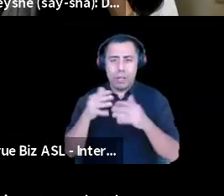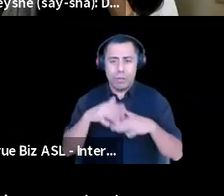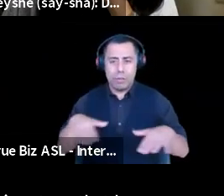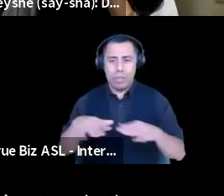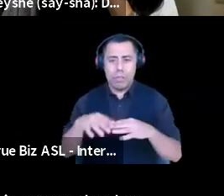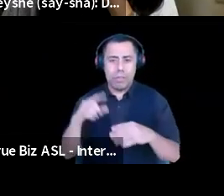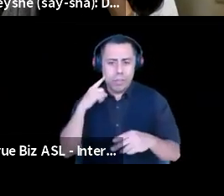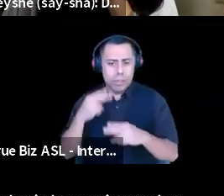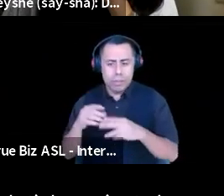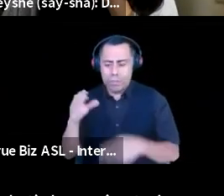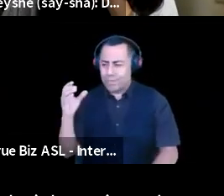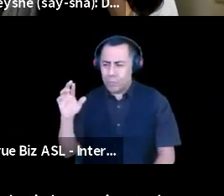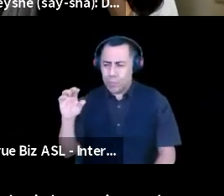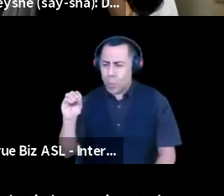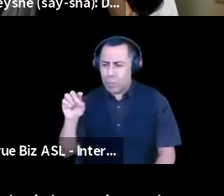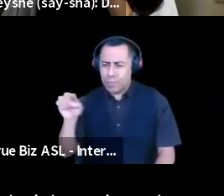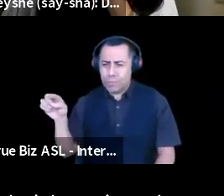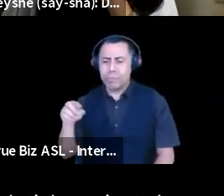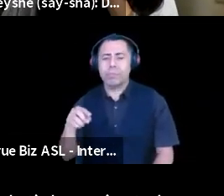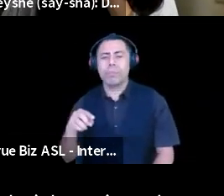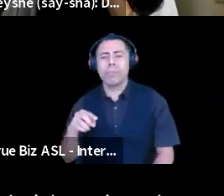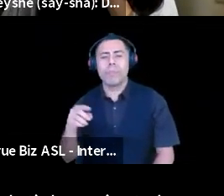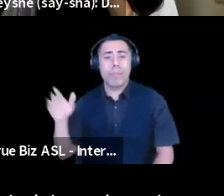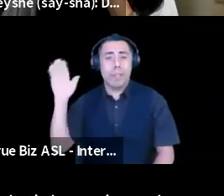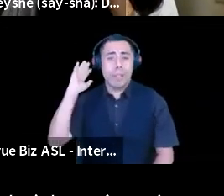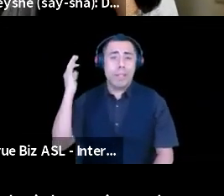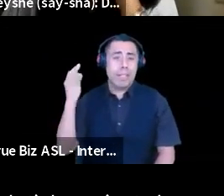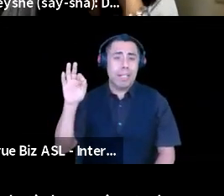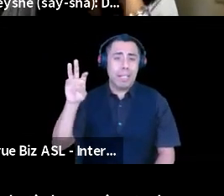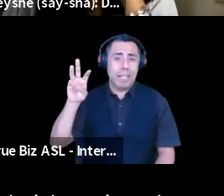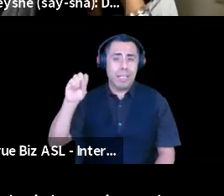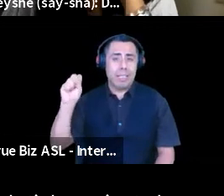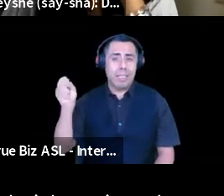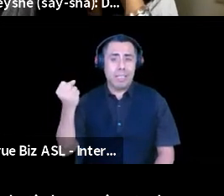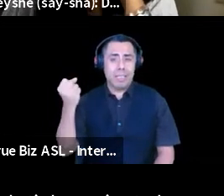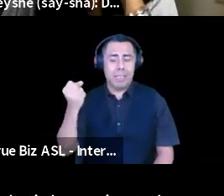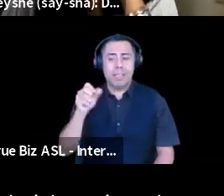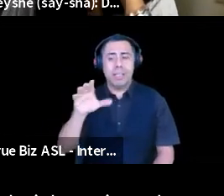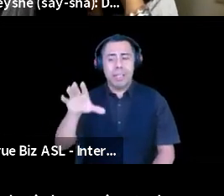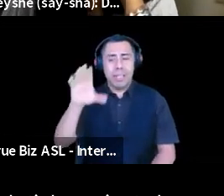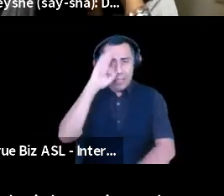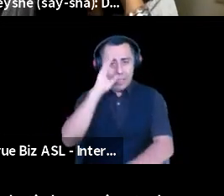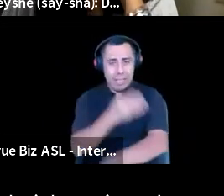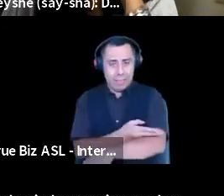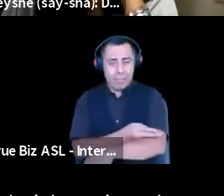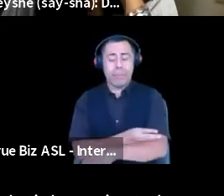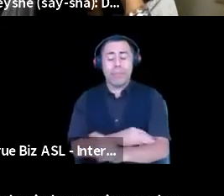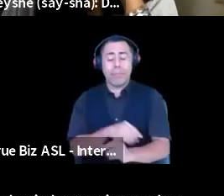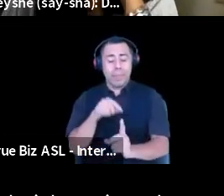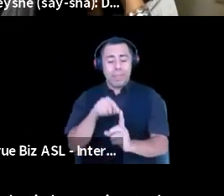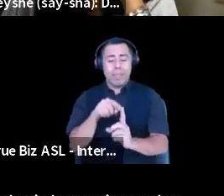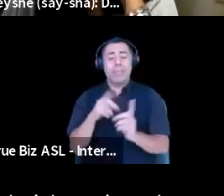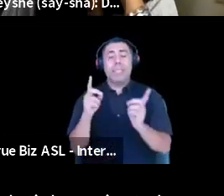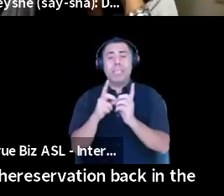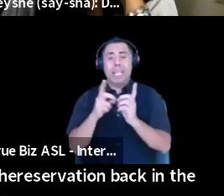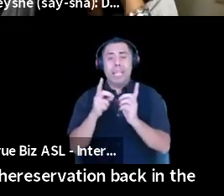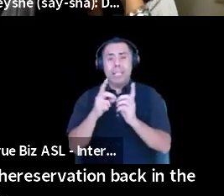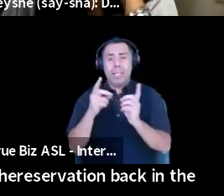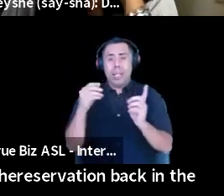the 60s, this happened to the son, and that he was dating a white girl, and she happened,